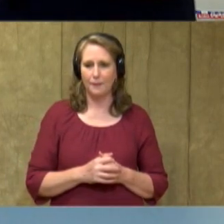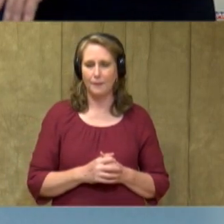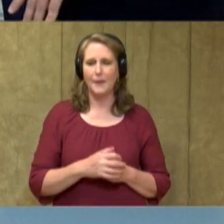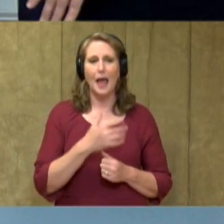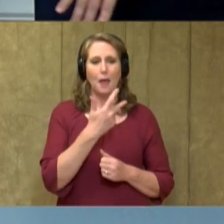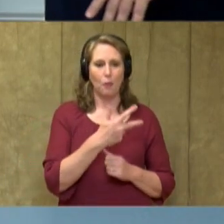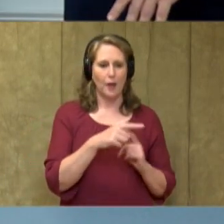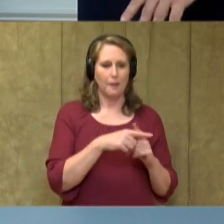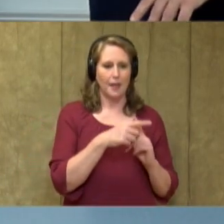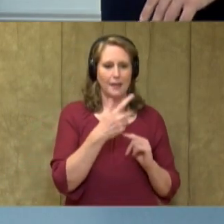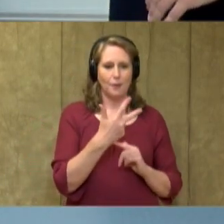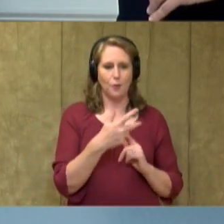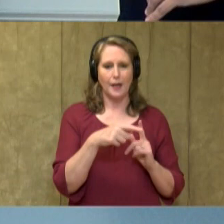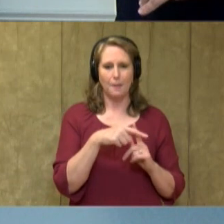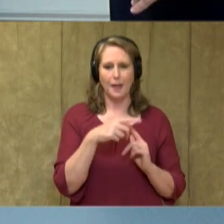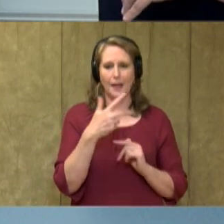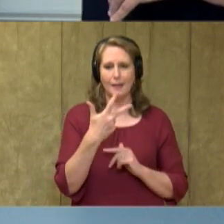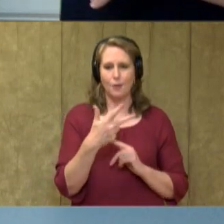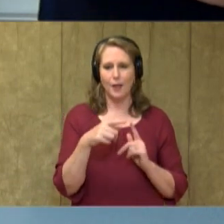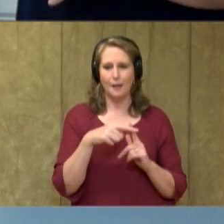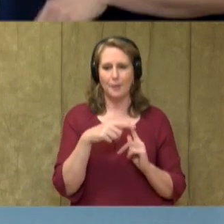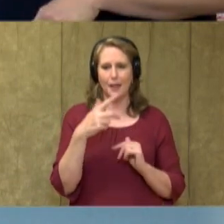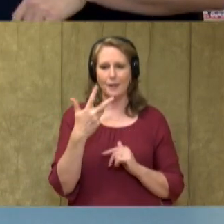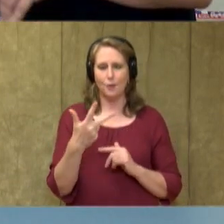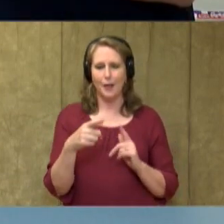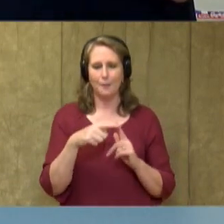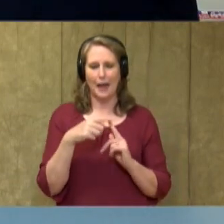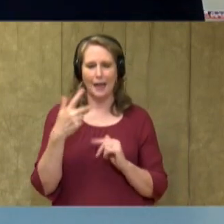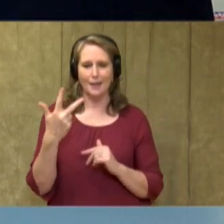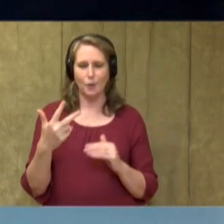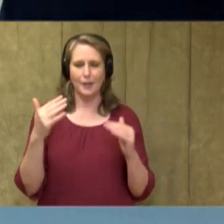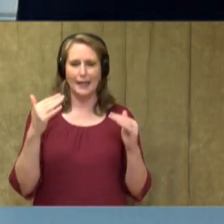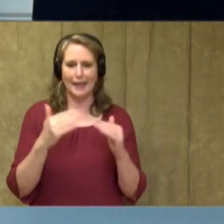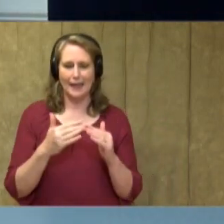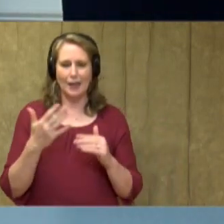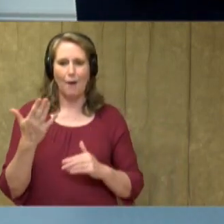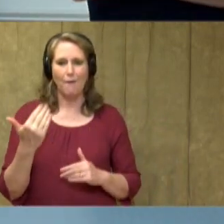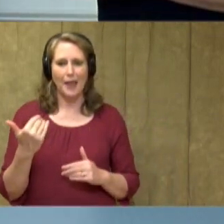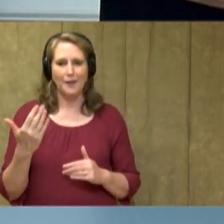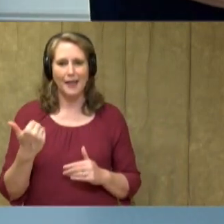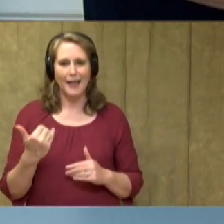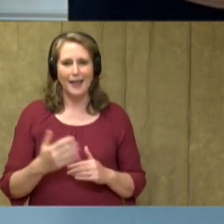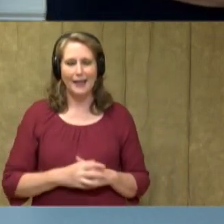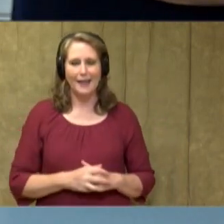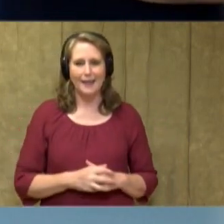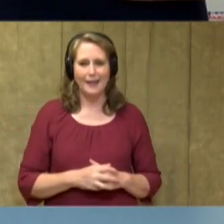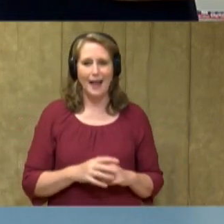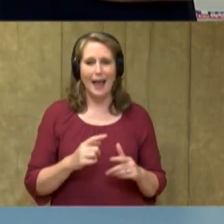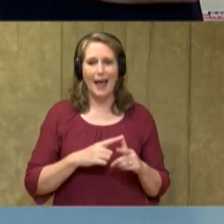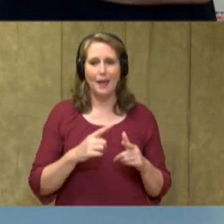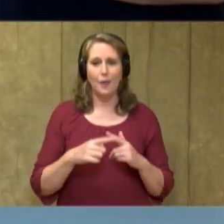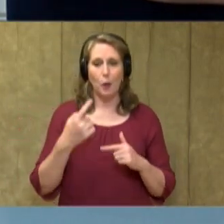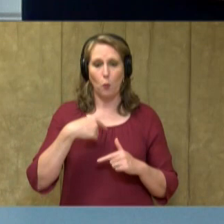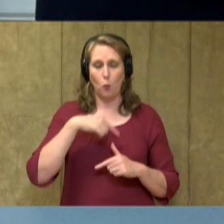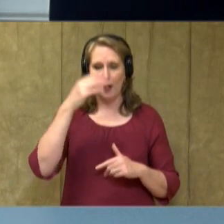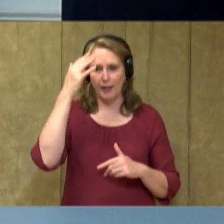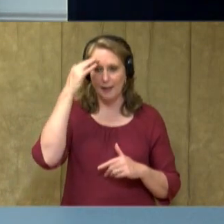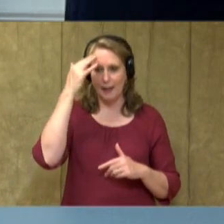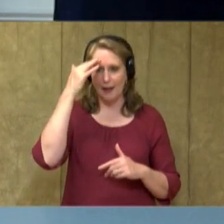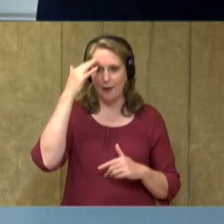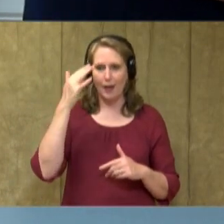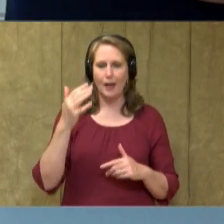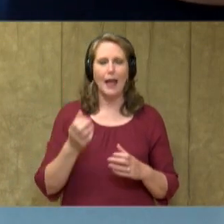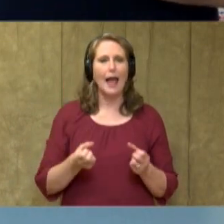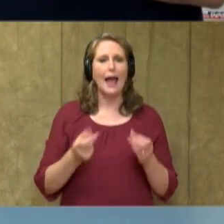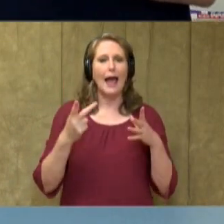3 plus 3 plus 3 plus 3 plus 3 equals 15. And then we know that we have